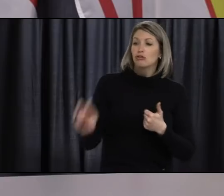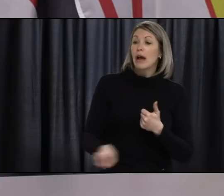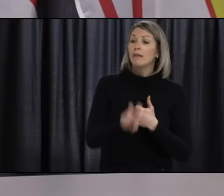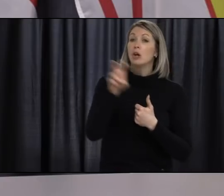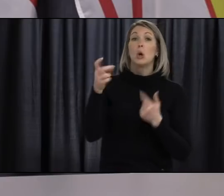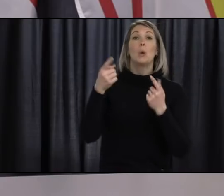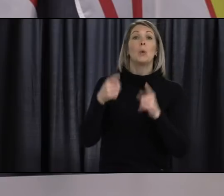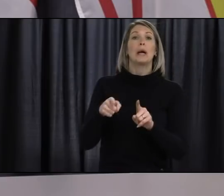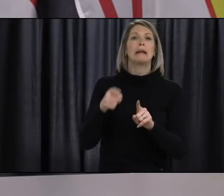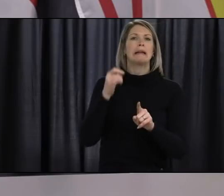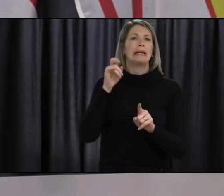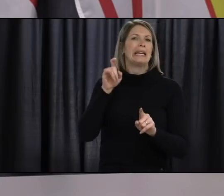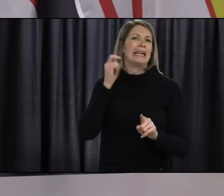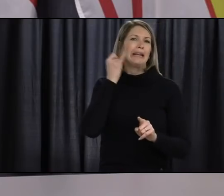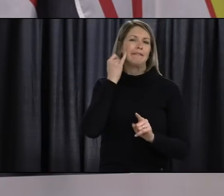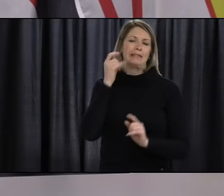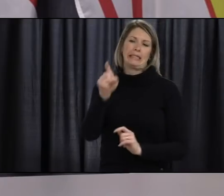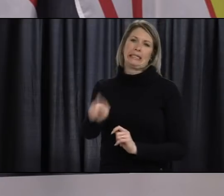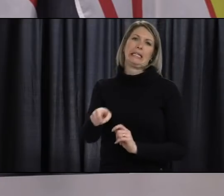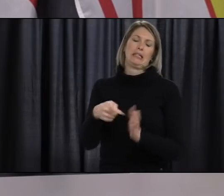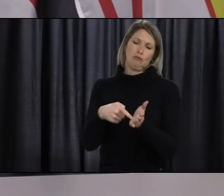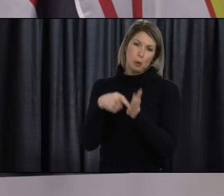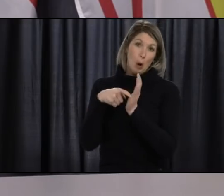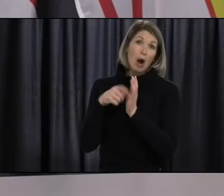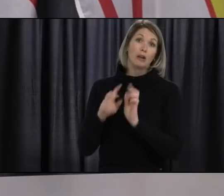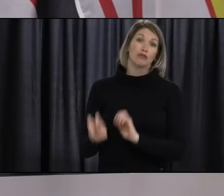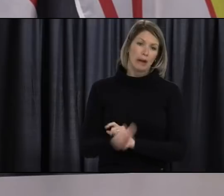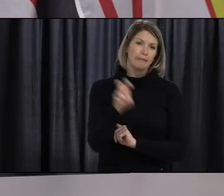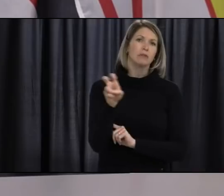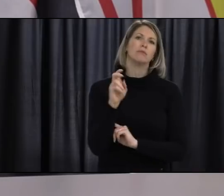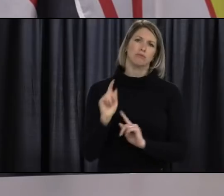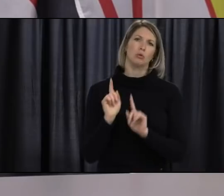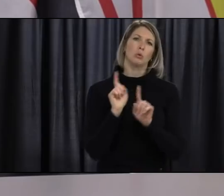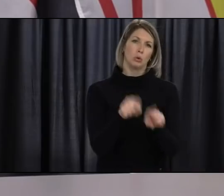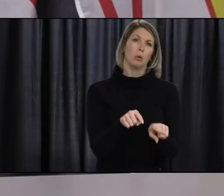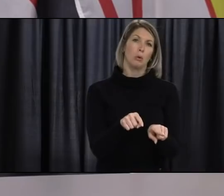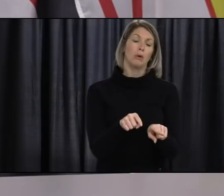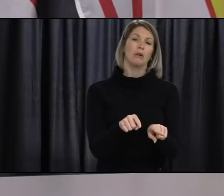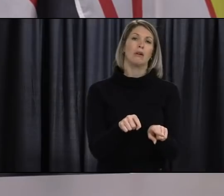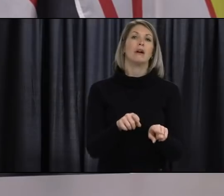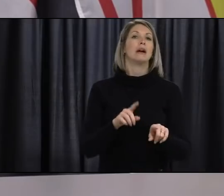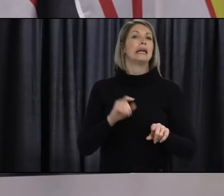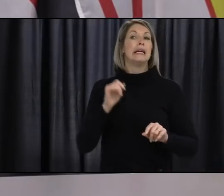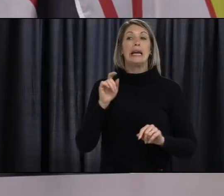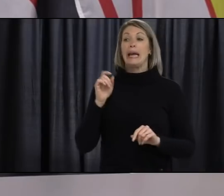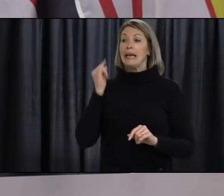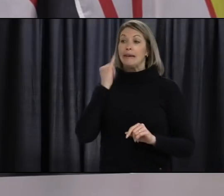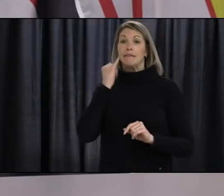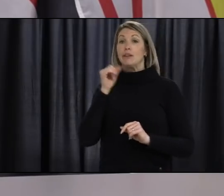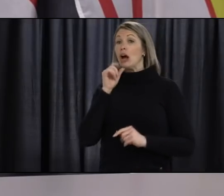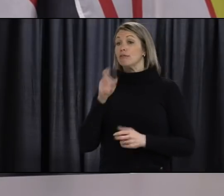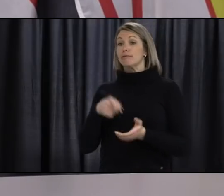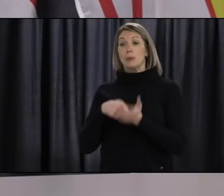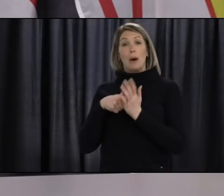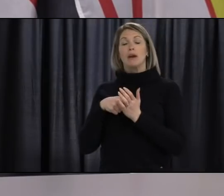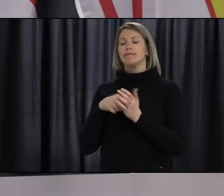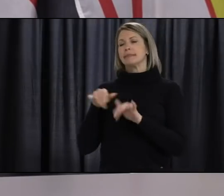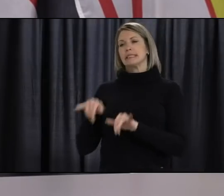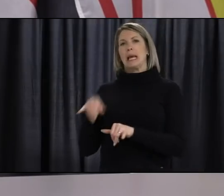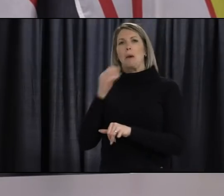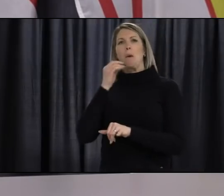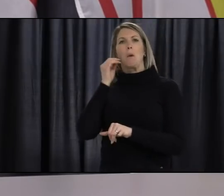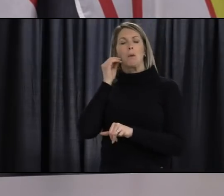Travel only when necessary. The global health pandemic, as we all know, has changed the lives of many people in all our